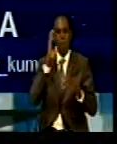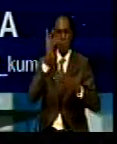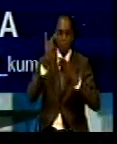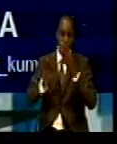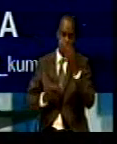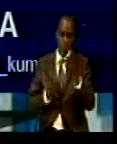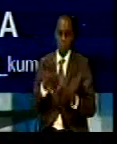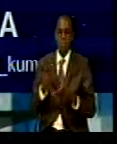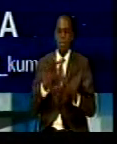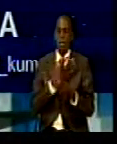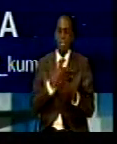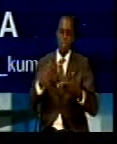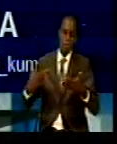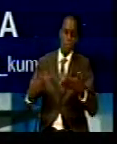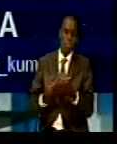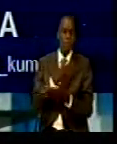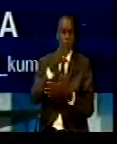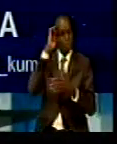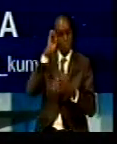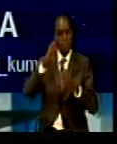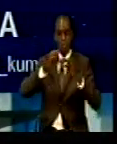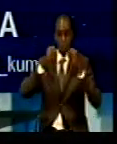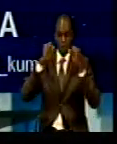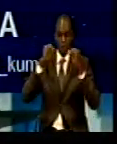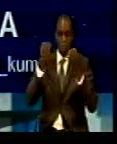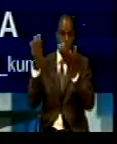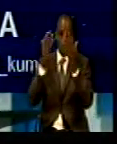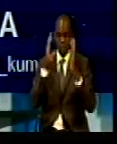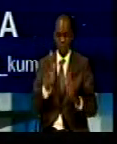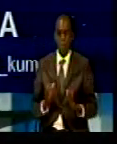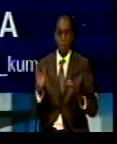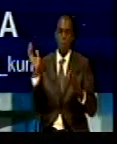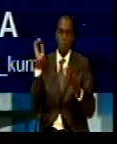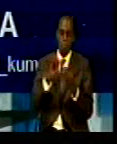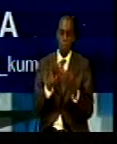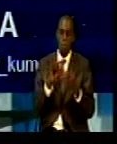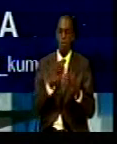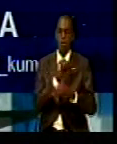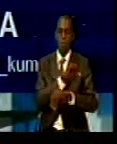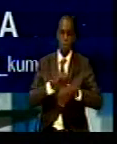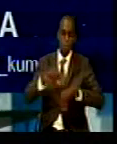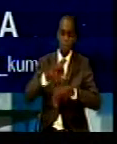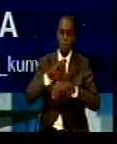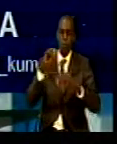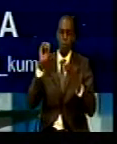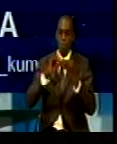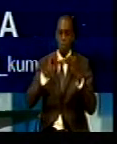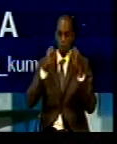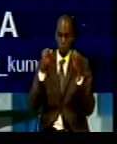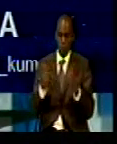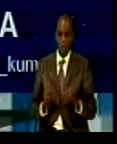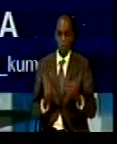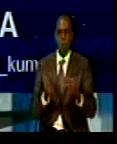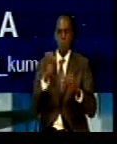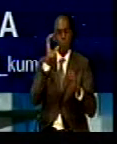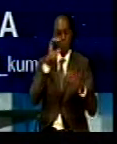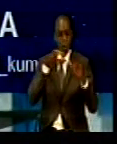servant. More anointing, more power, greater than before, will flow through him and unto us.